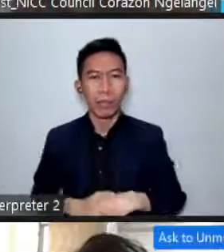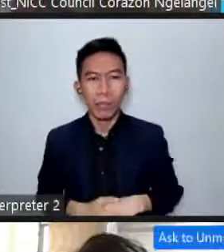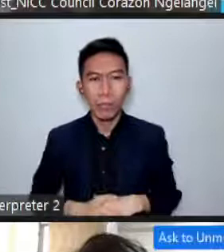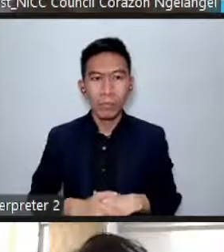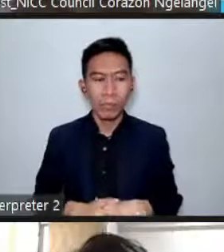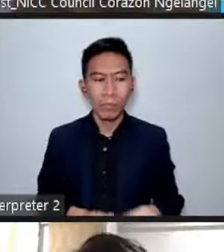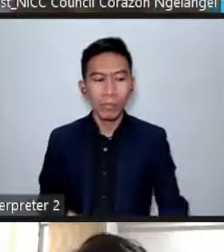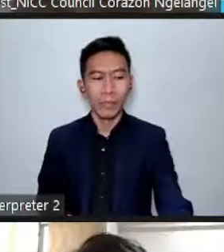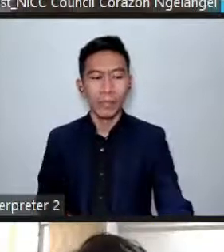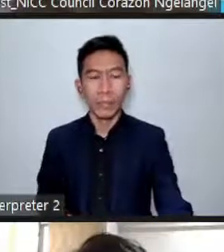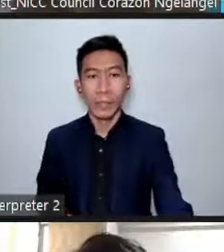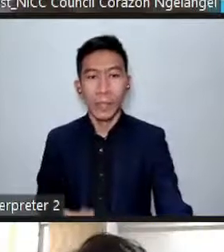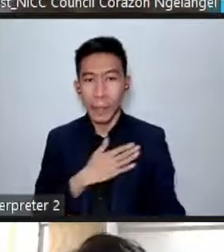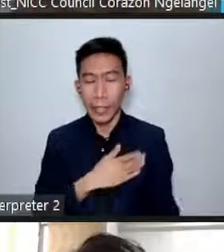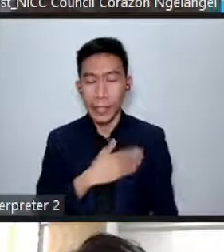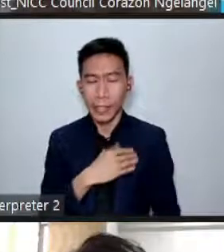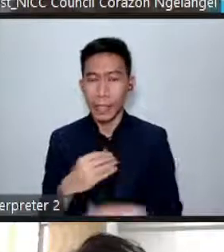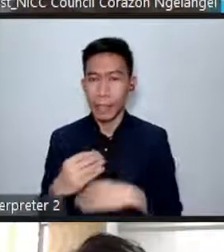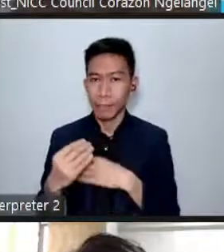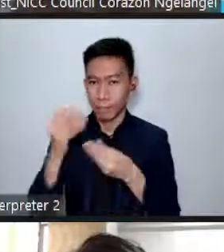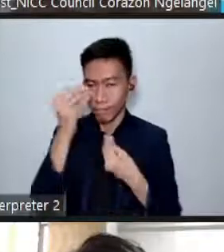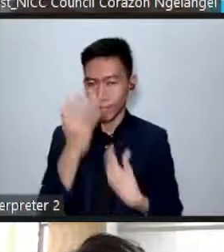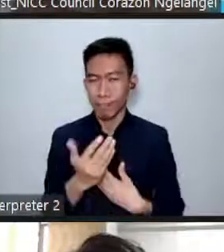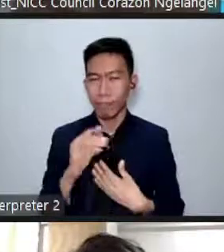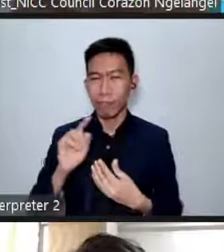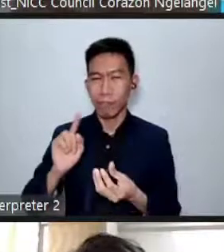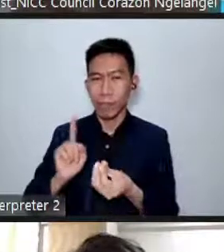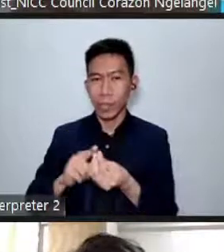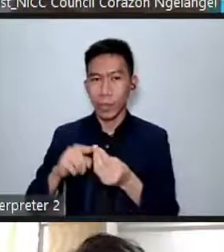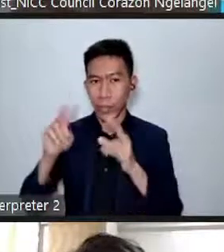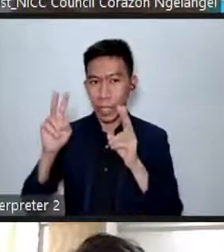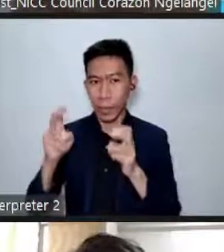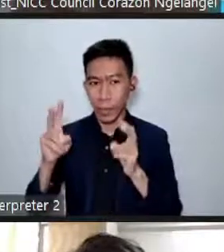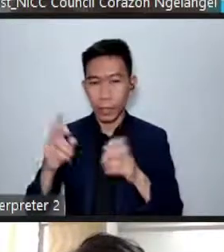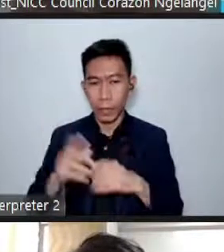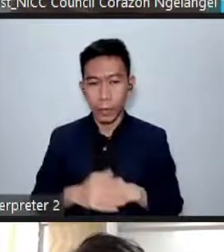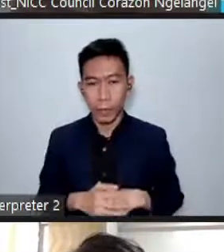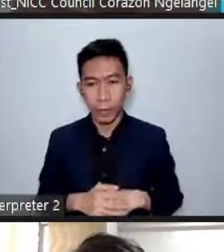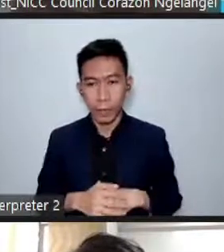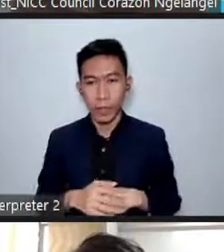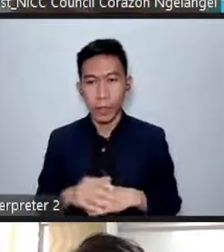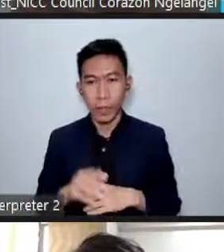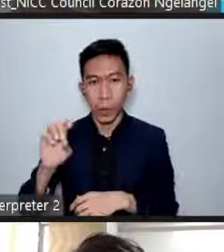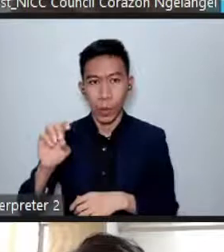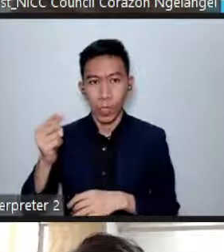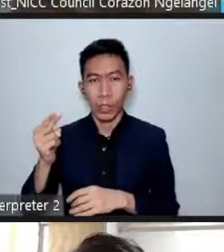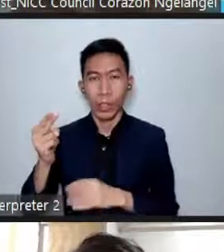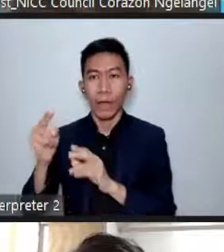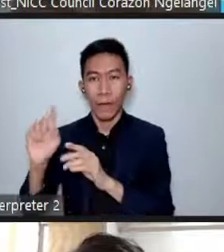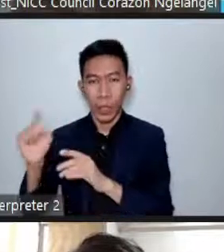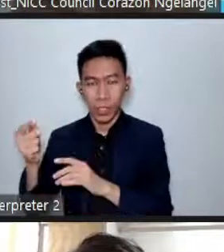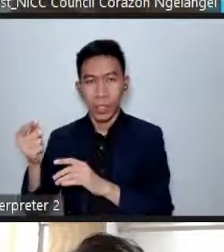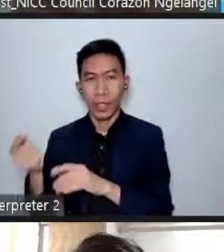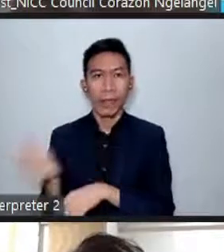Kindly advise regarding this issue. So DOH first and then